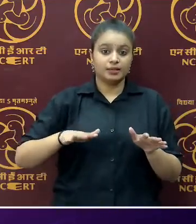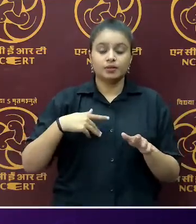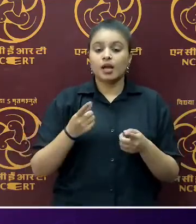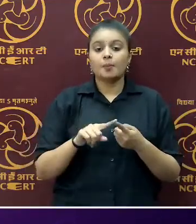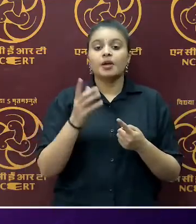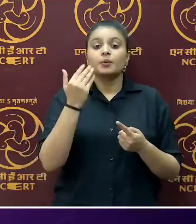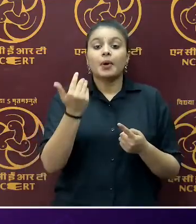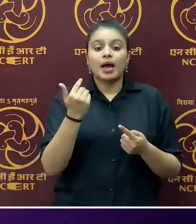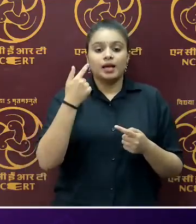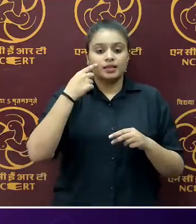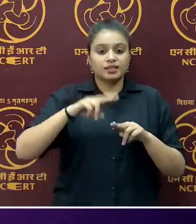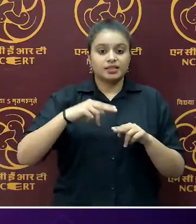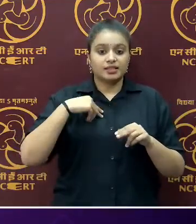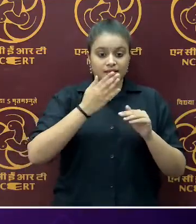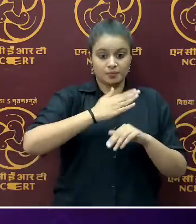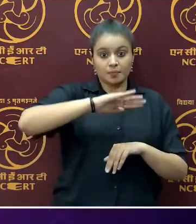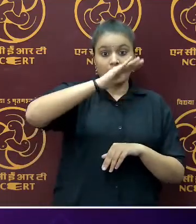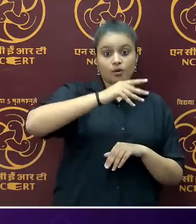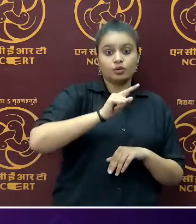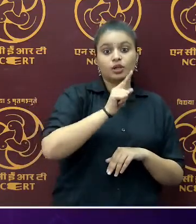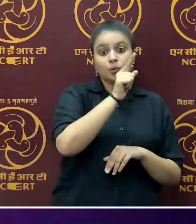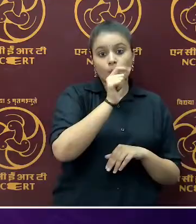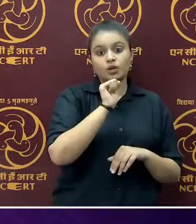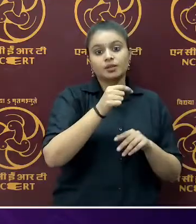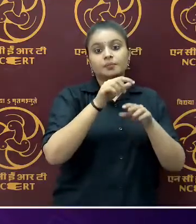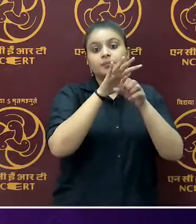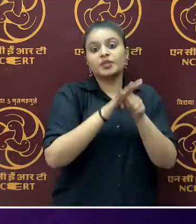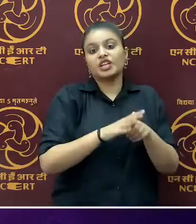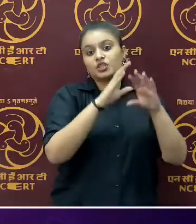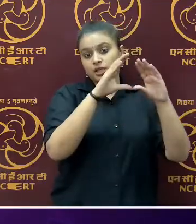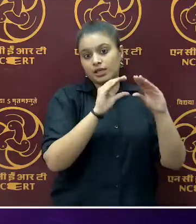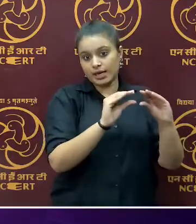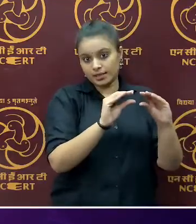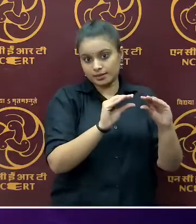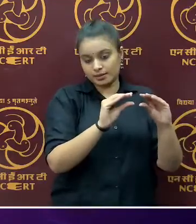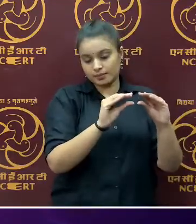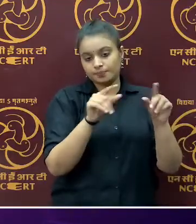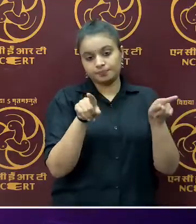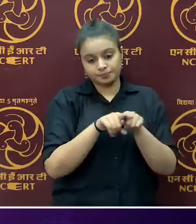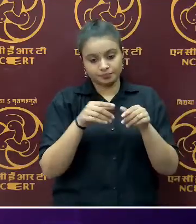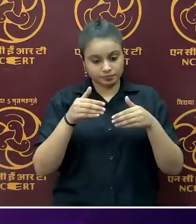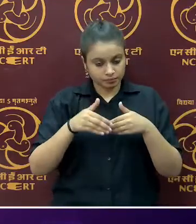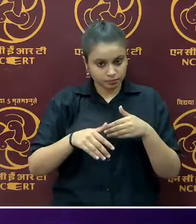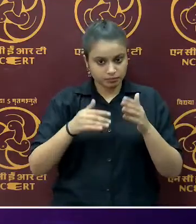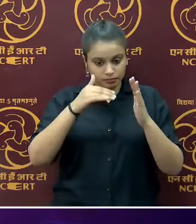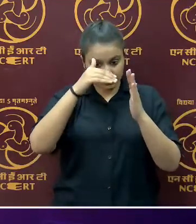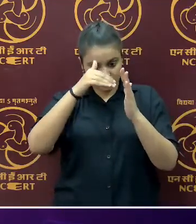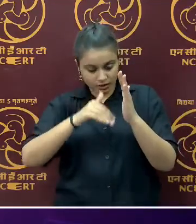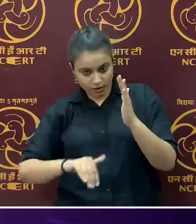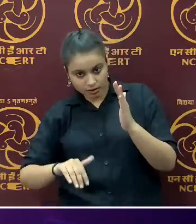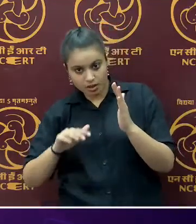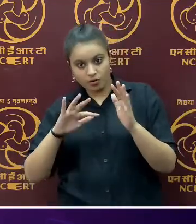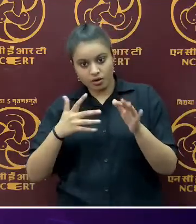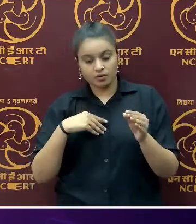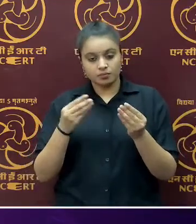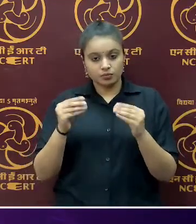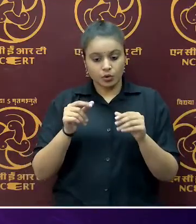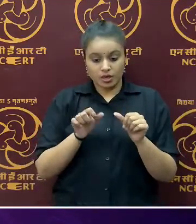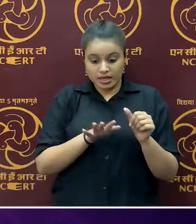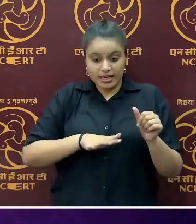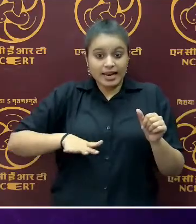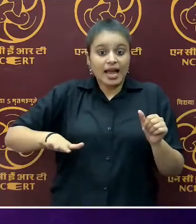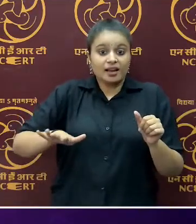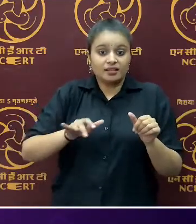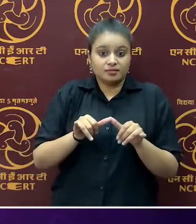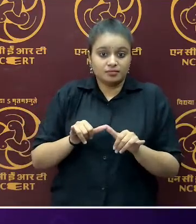happening? Because pressure is less over the mountains. Okay. Right? Now as we are moving down, coming more towards the land, the